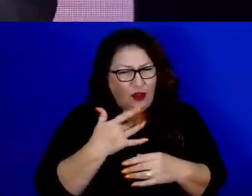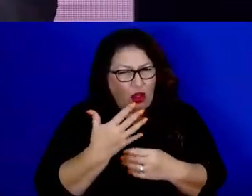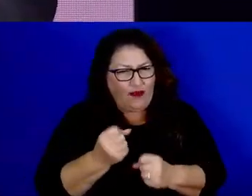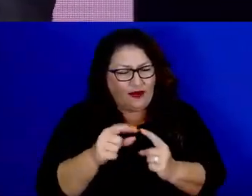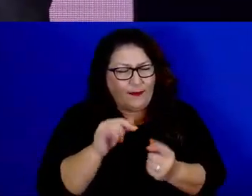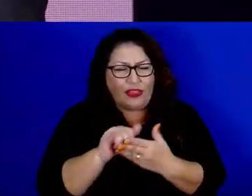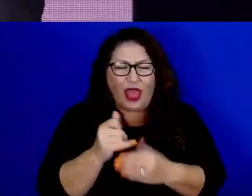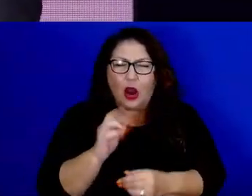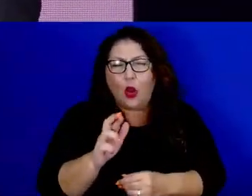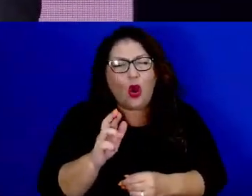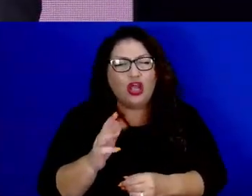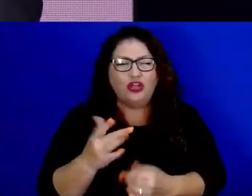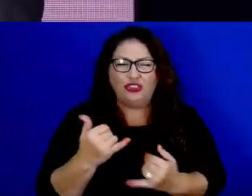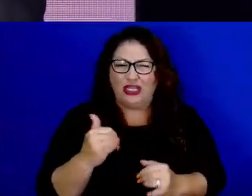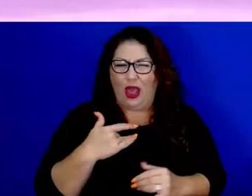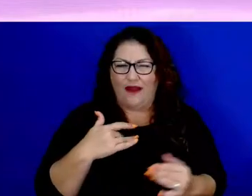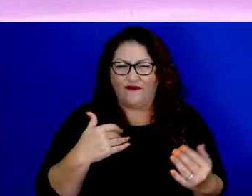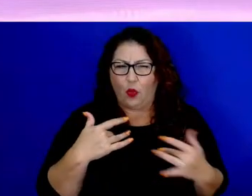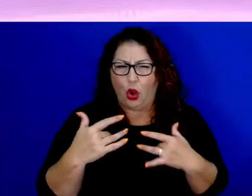have worries?